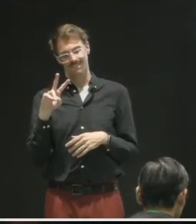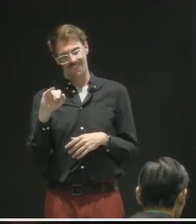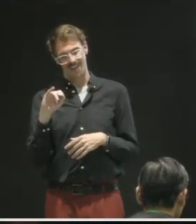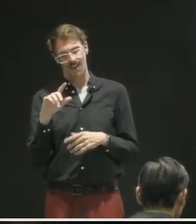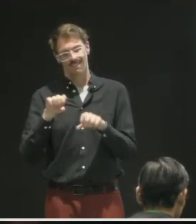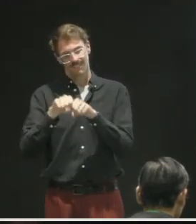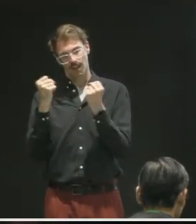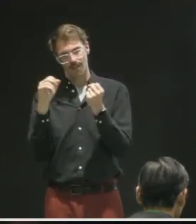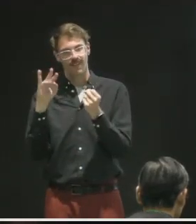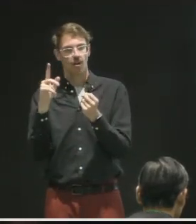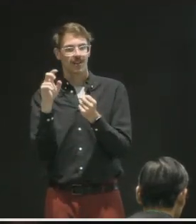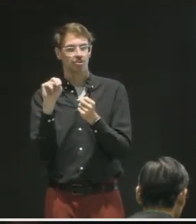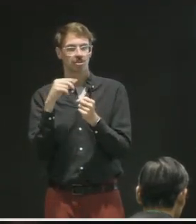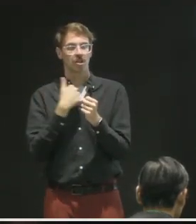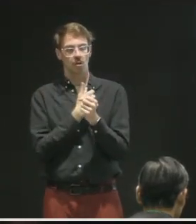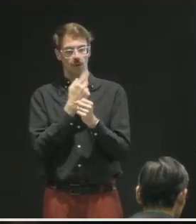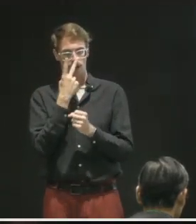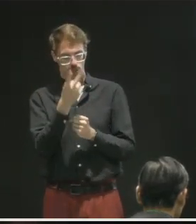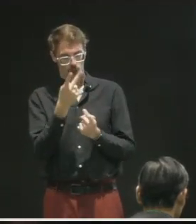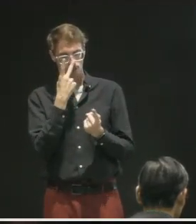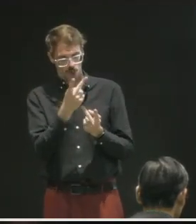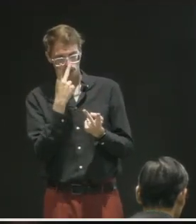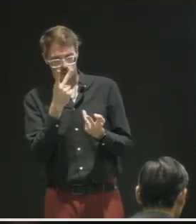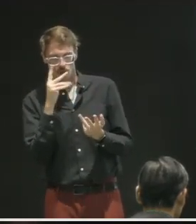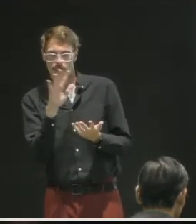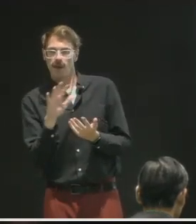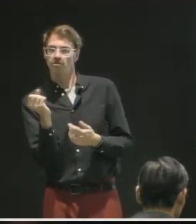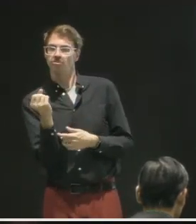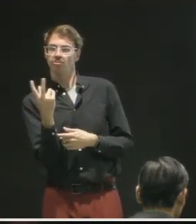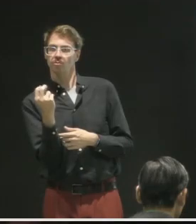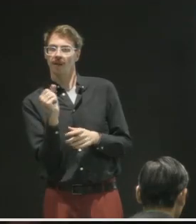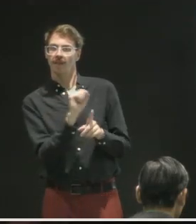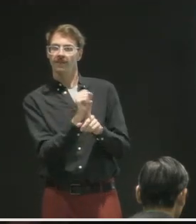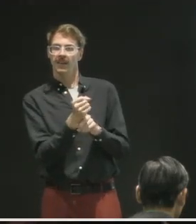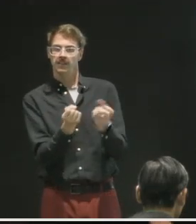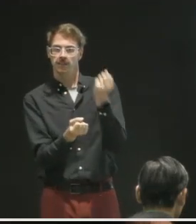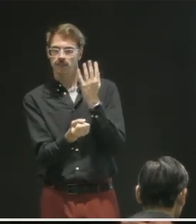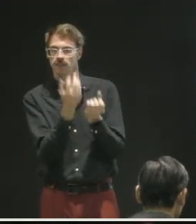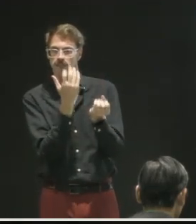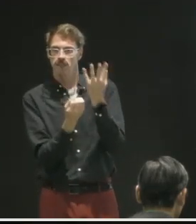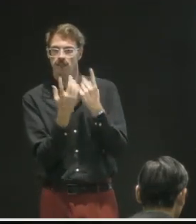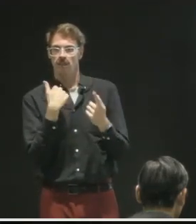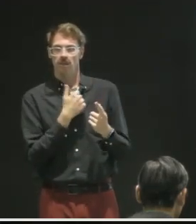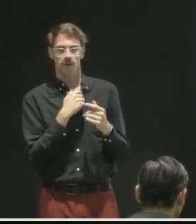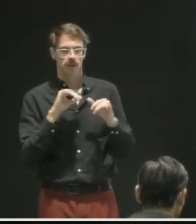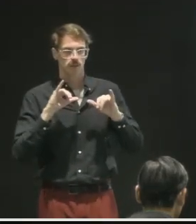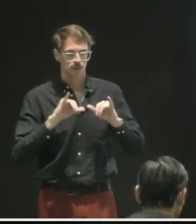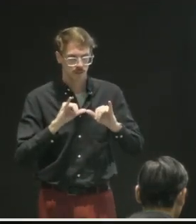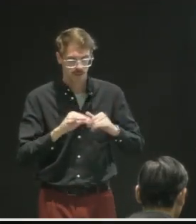about that, and finally we realized that the victims in